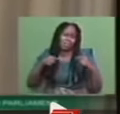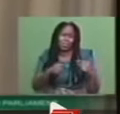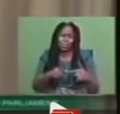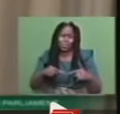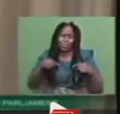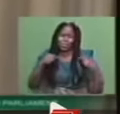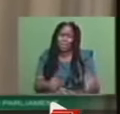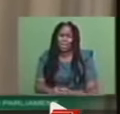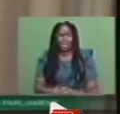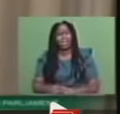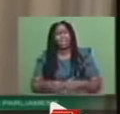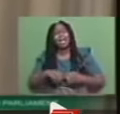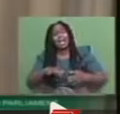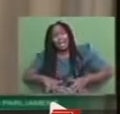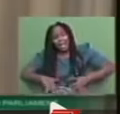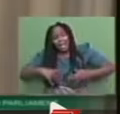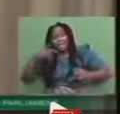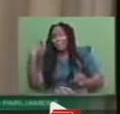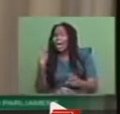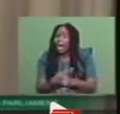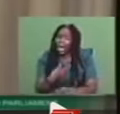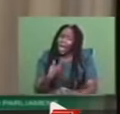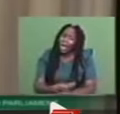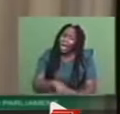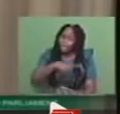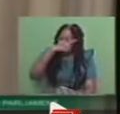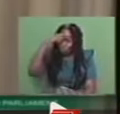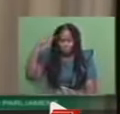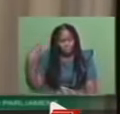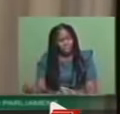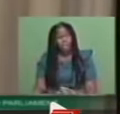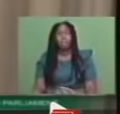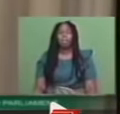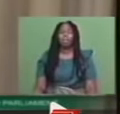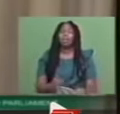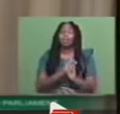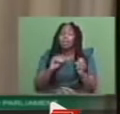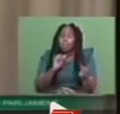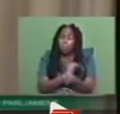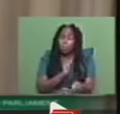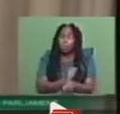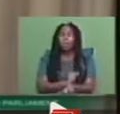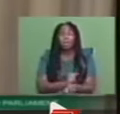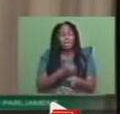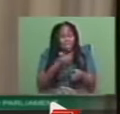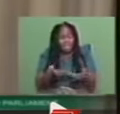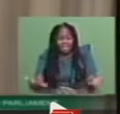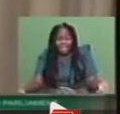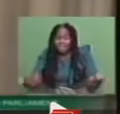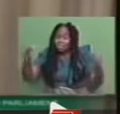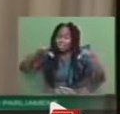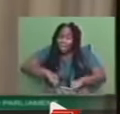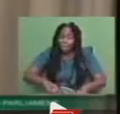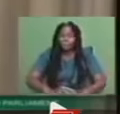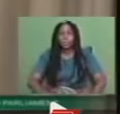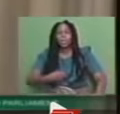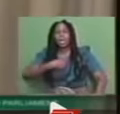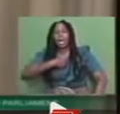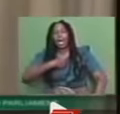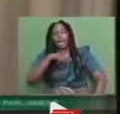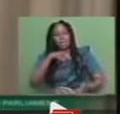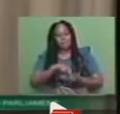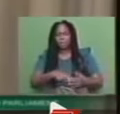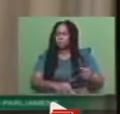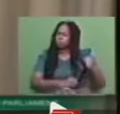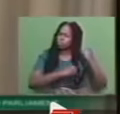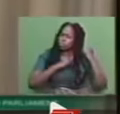increasing by the day. That is why I stand more determined as ever to battle for the betterment of people.